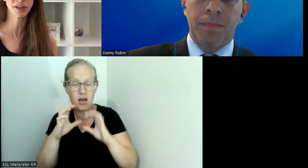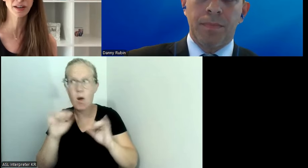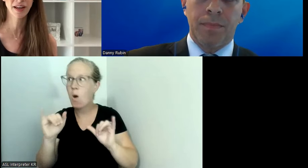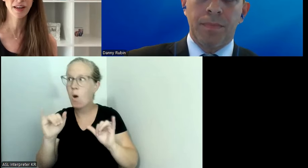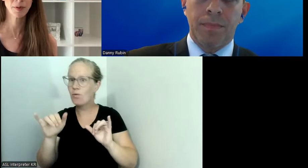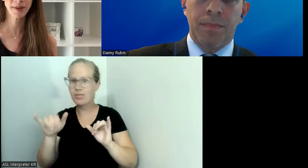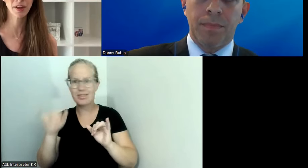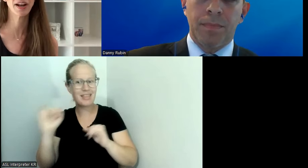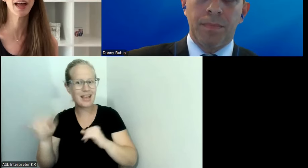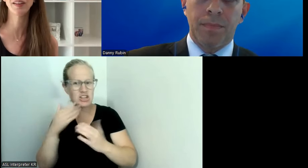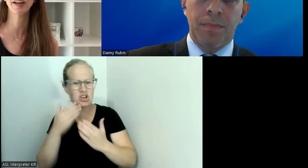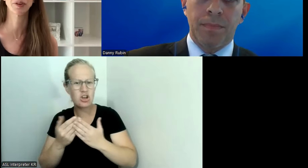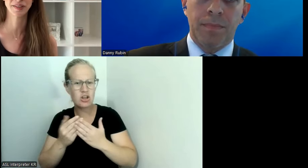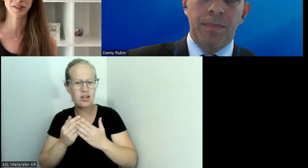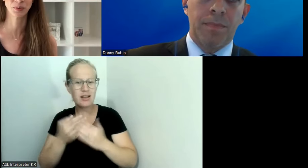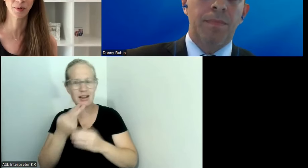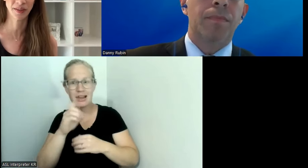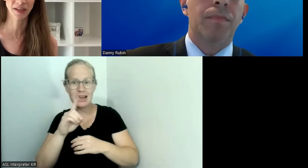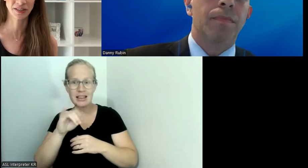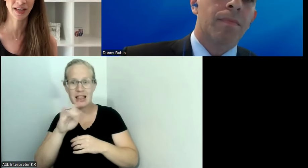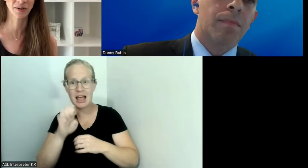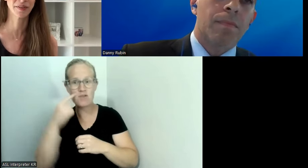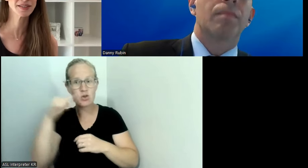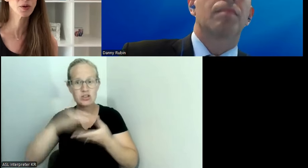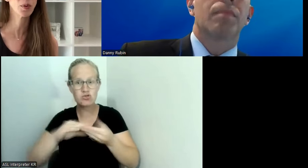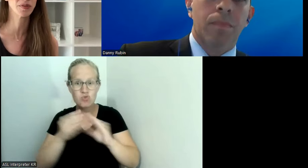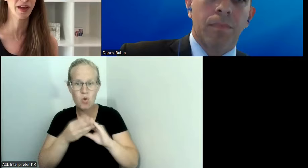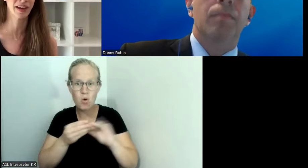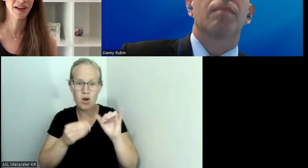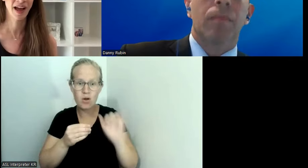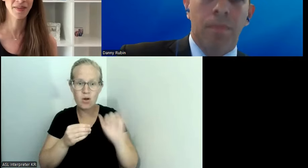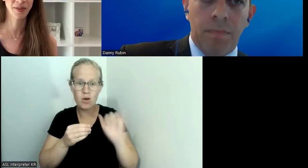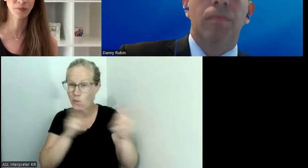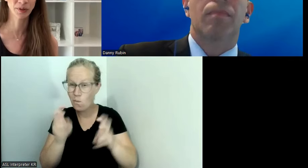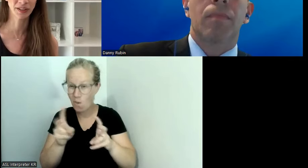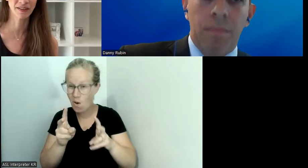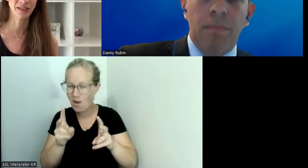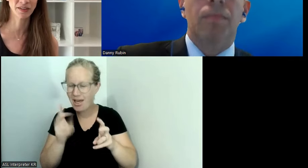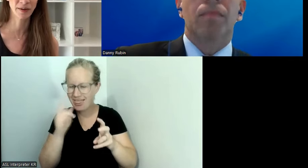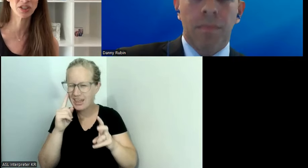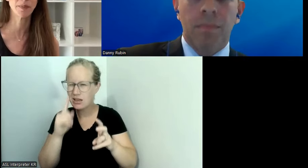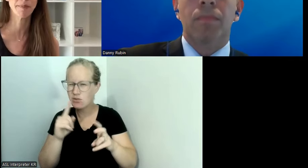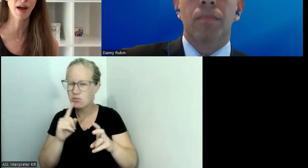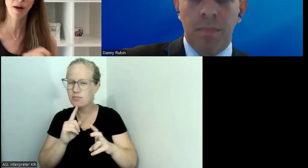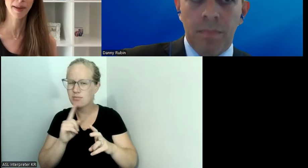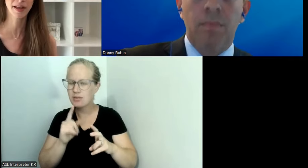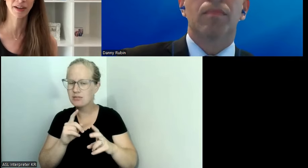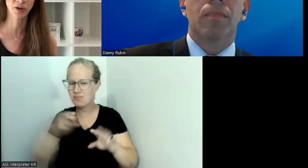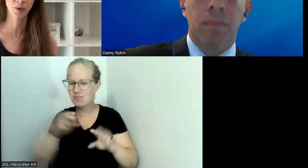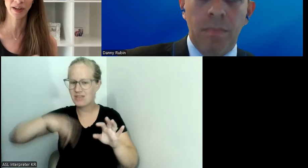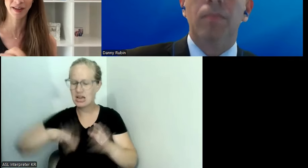oh, that's a good, that would be a good headline for this story, what they just said, or that's a quote that I think would really like that would jump out. I'll make like a note. Like